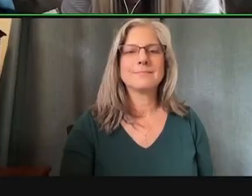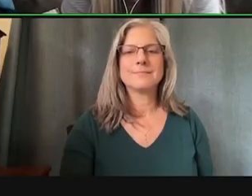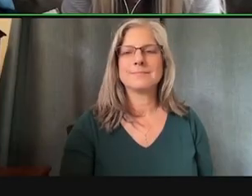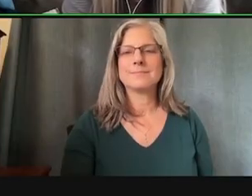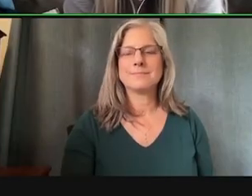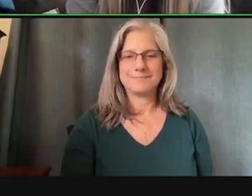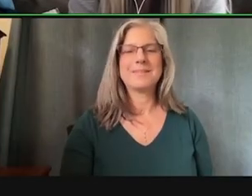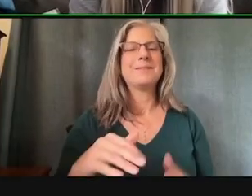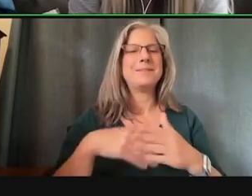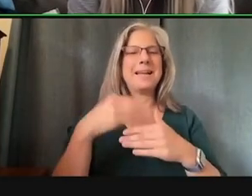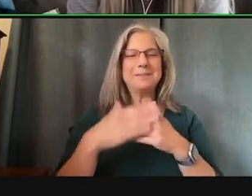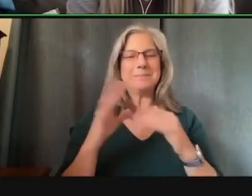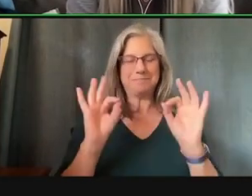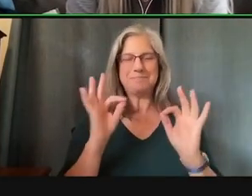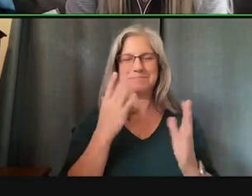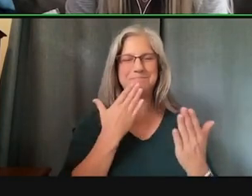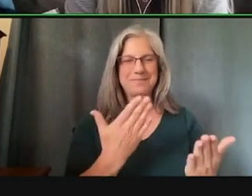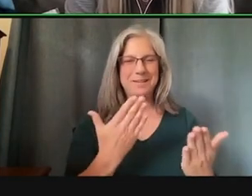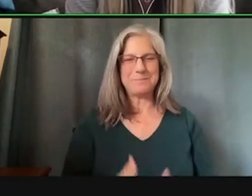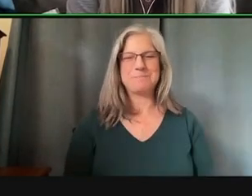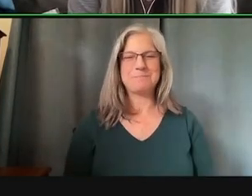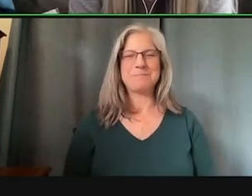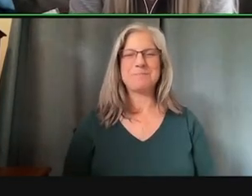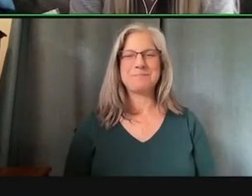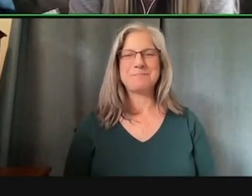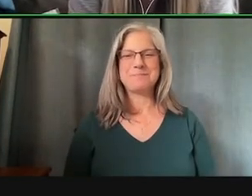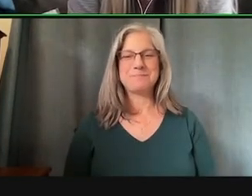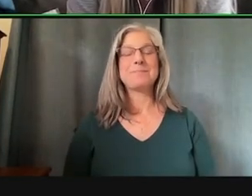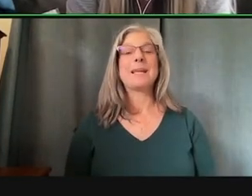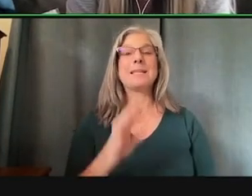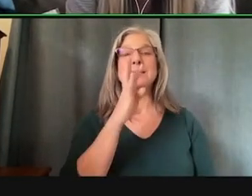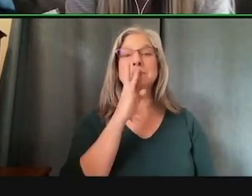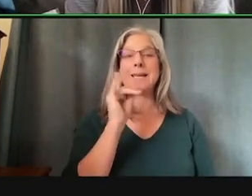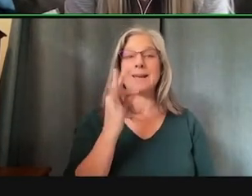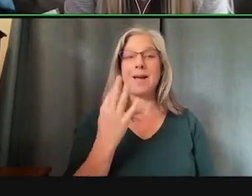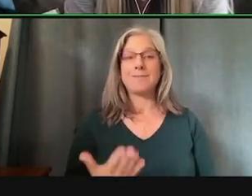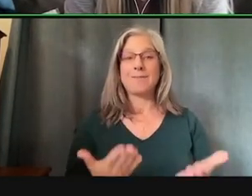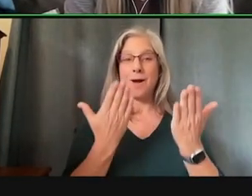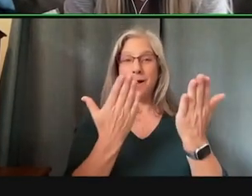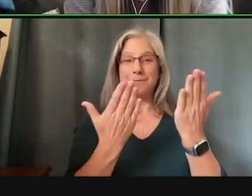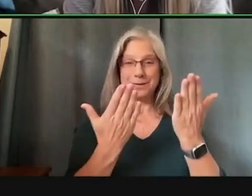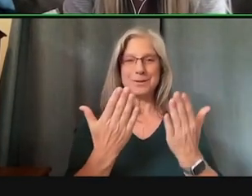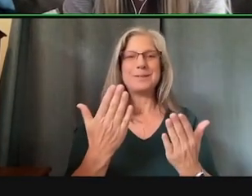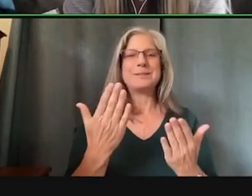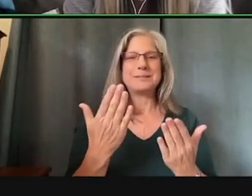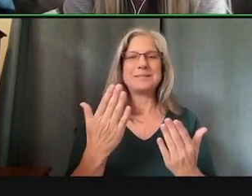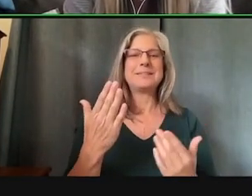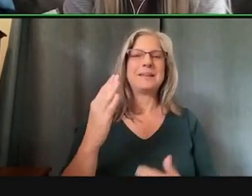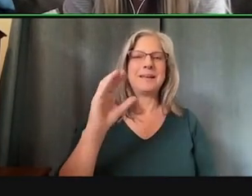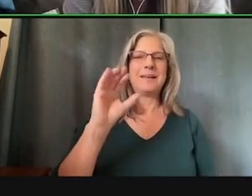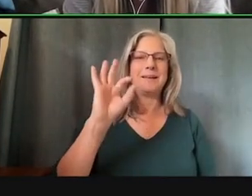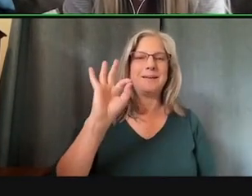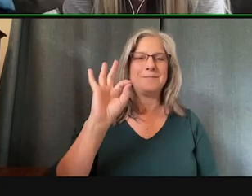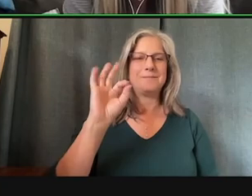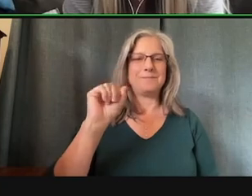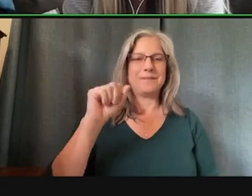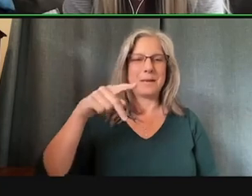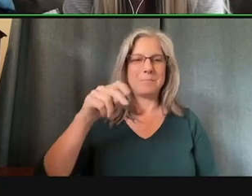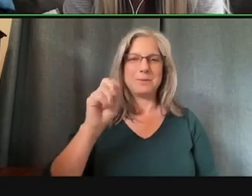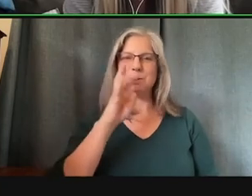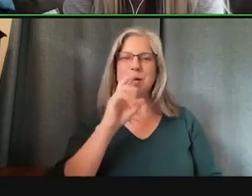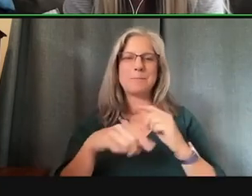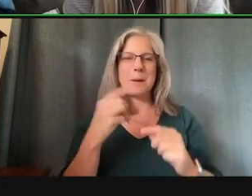Oh, next slide, please. Okay, perfect. Speaking of offer of FAPE, and speaking of Mr. William,